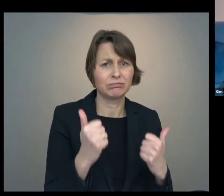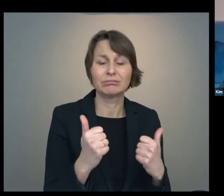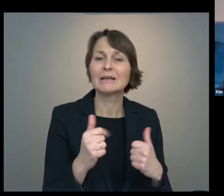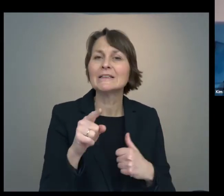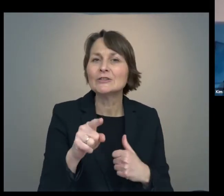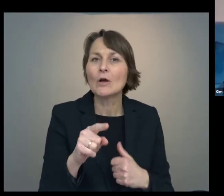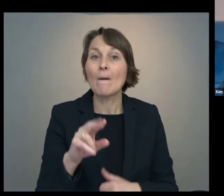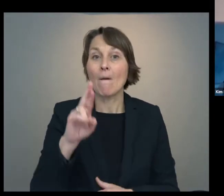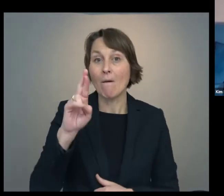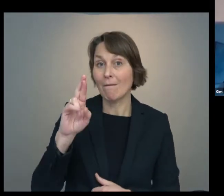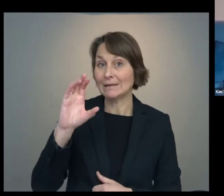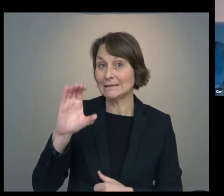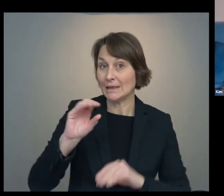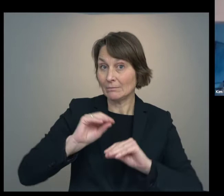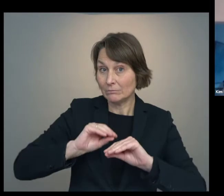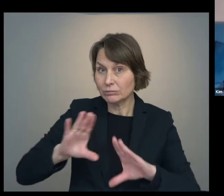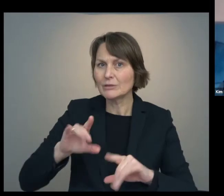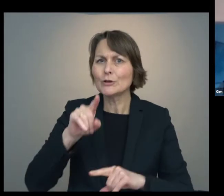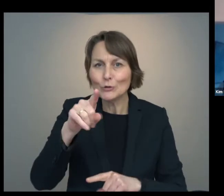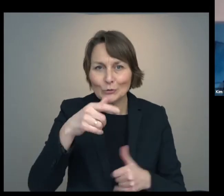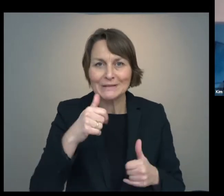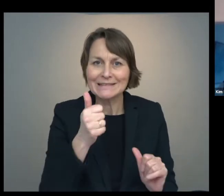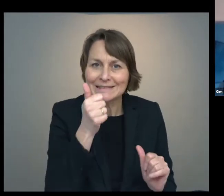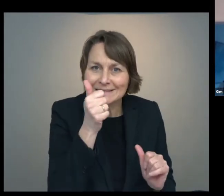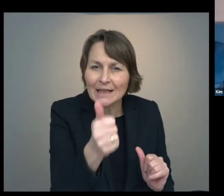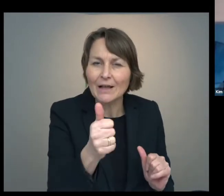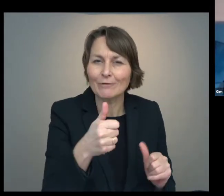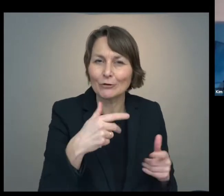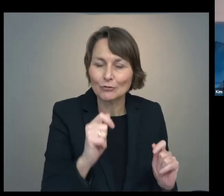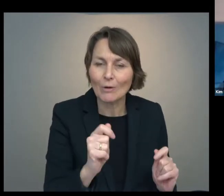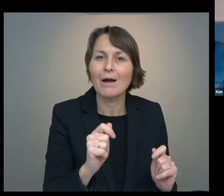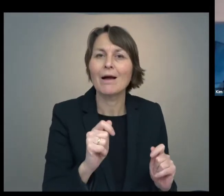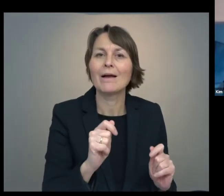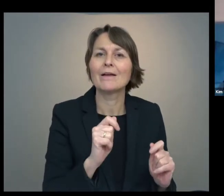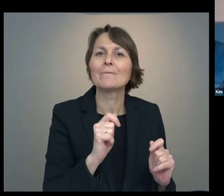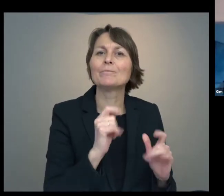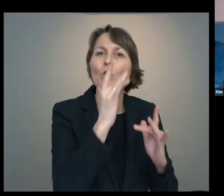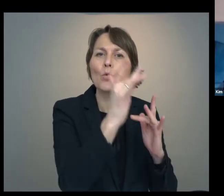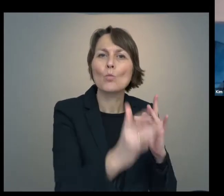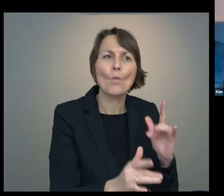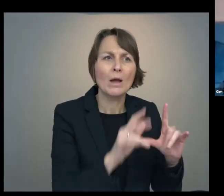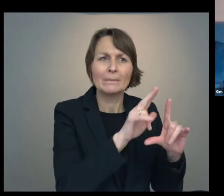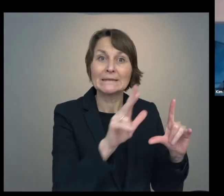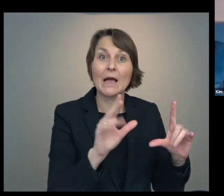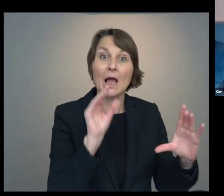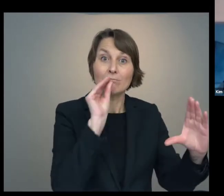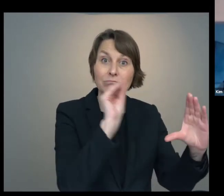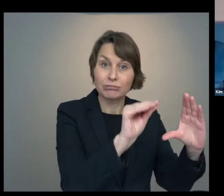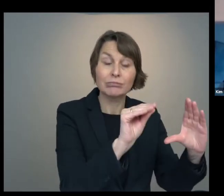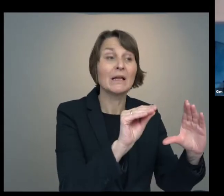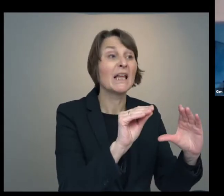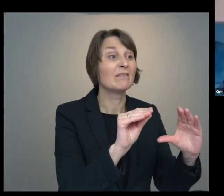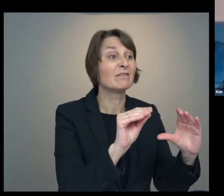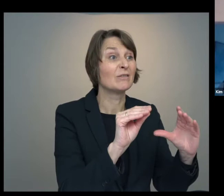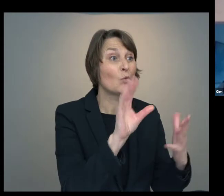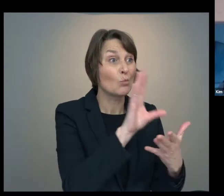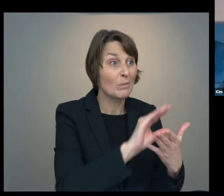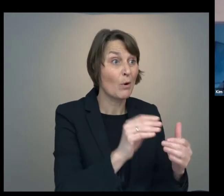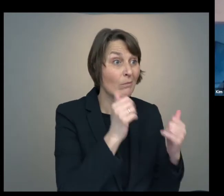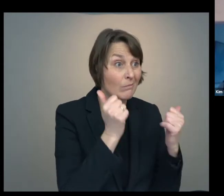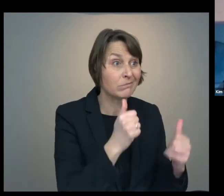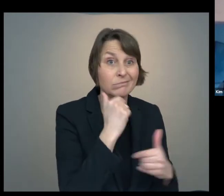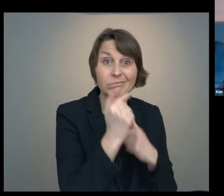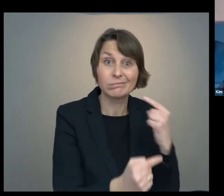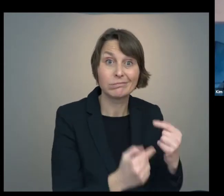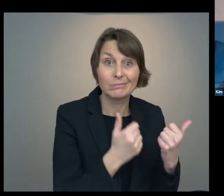to Umbraco, is to when we release an RC, try to install it on your site and see if it still works or if anything breaks, and report